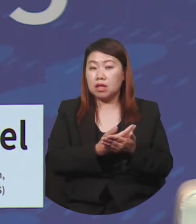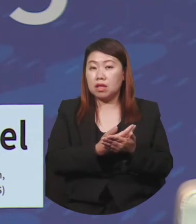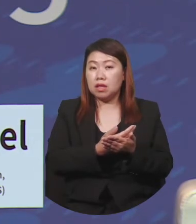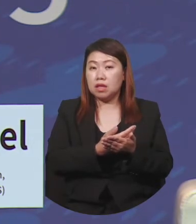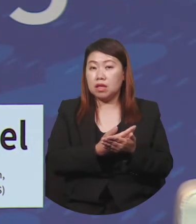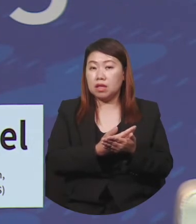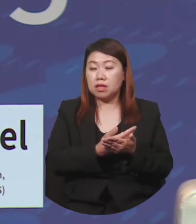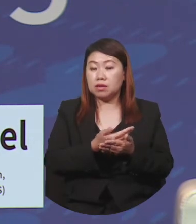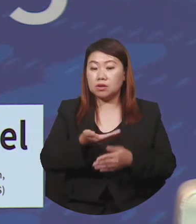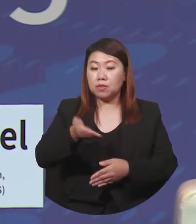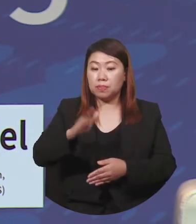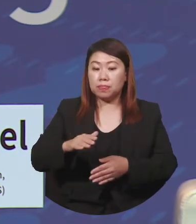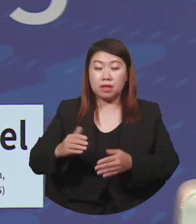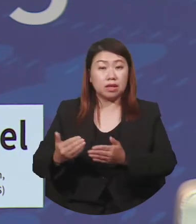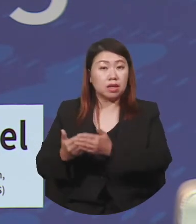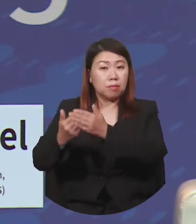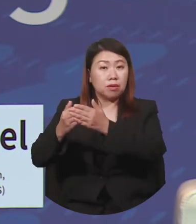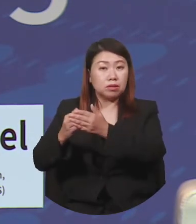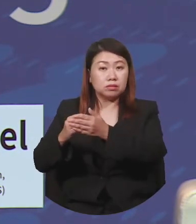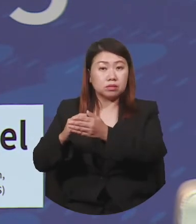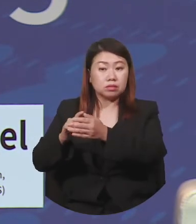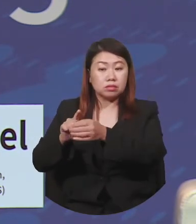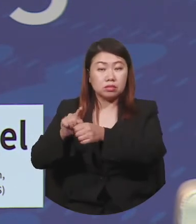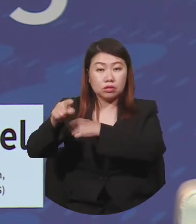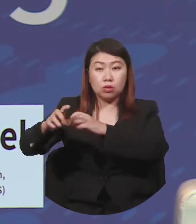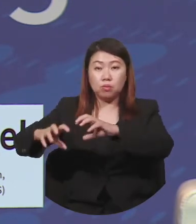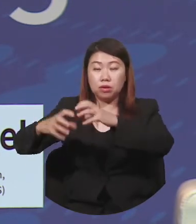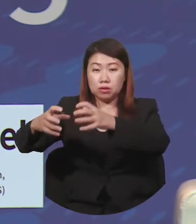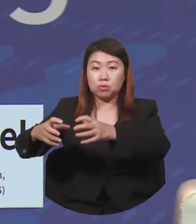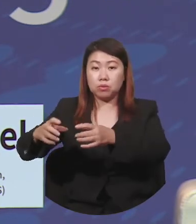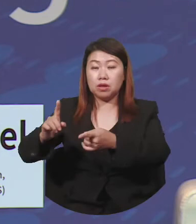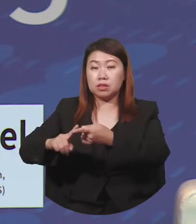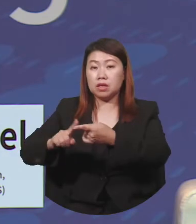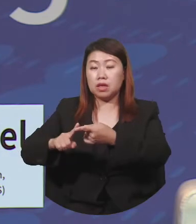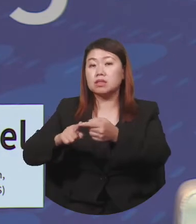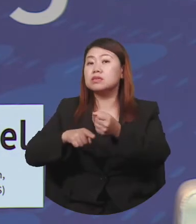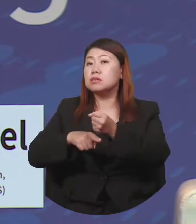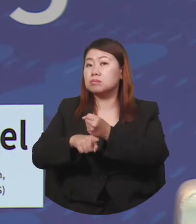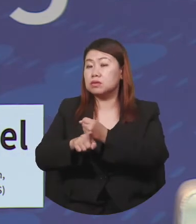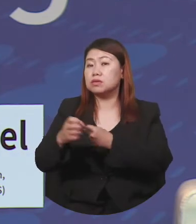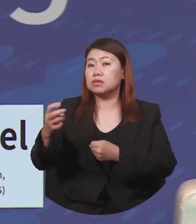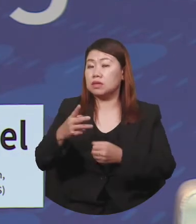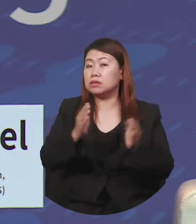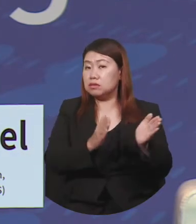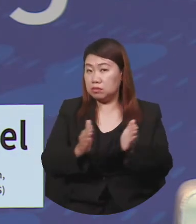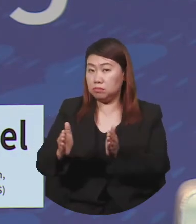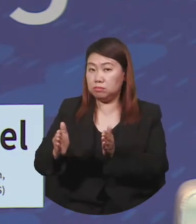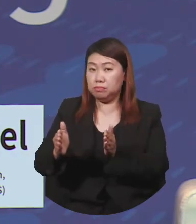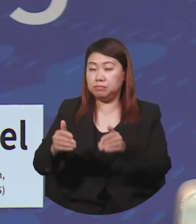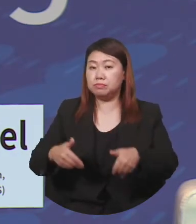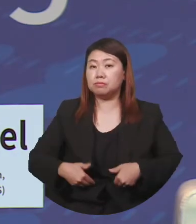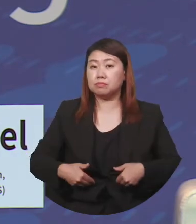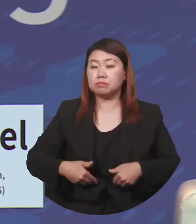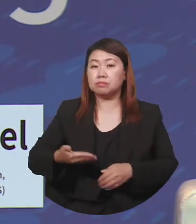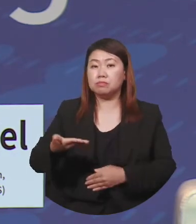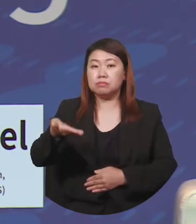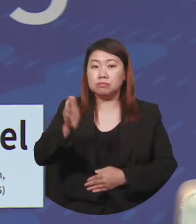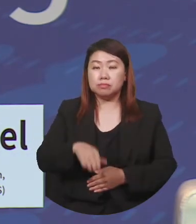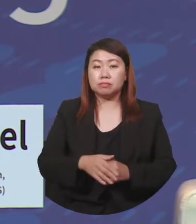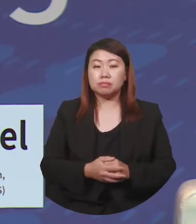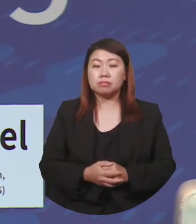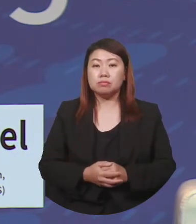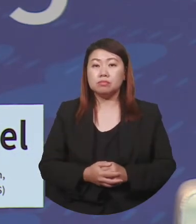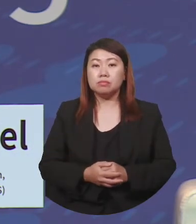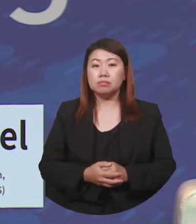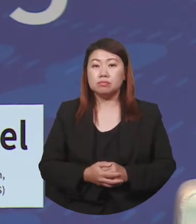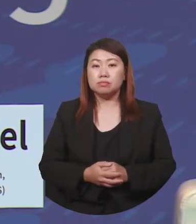area. It's not like trade or defense. So countries have an interest, but not like trade. Yeah,